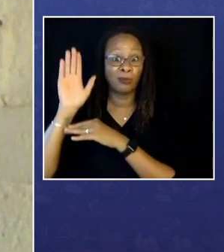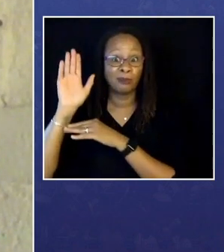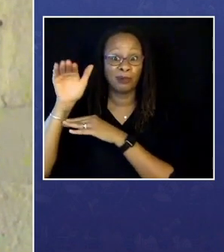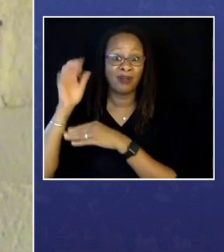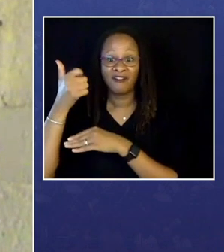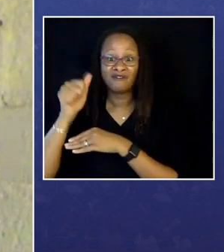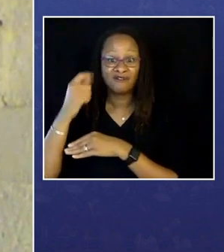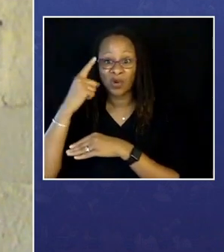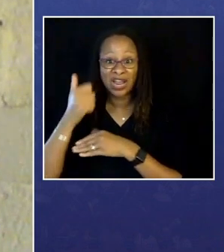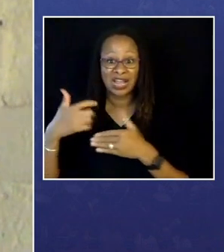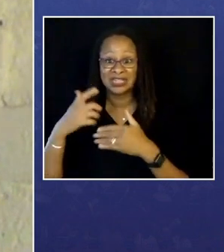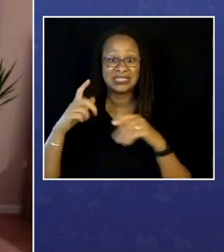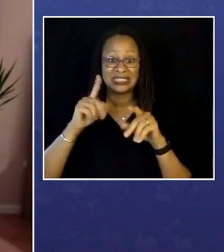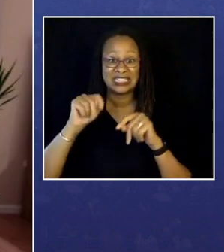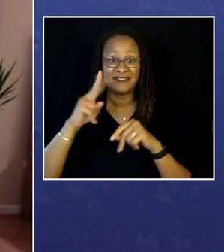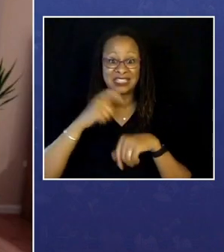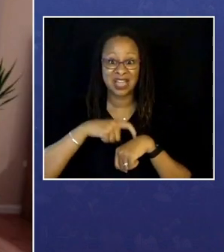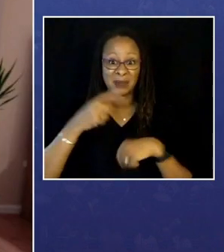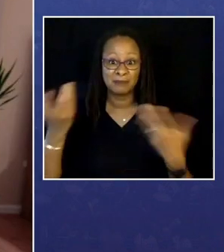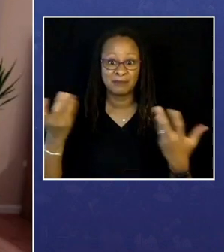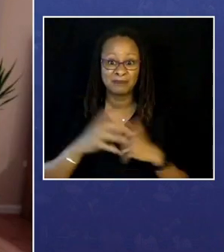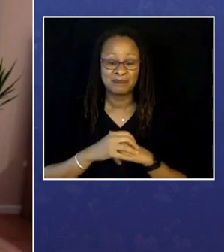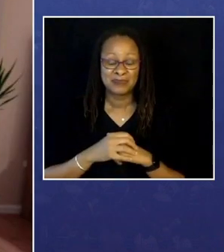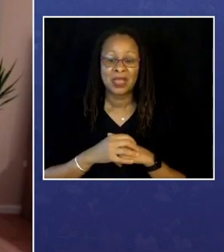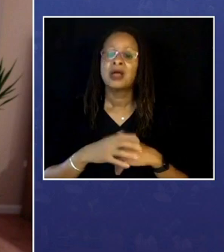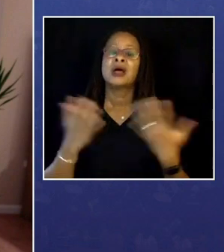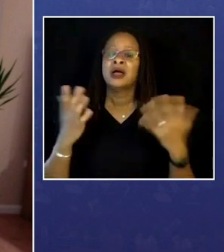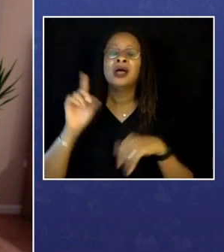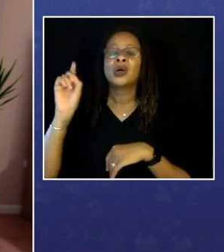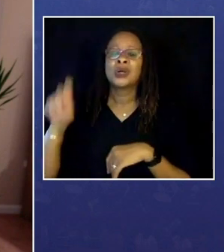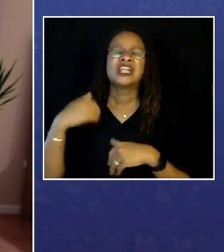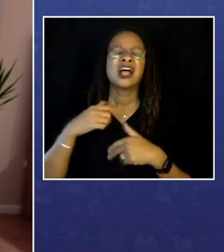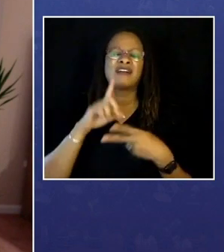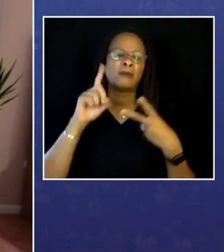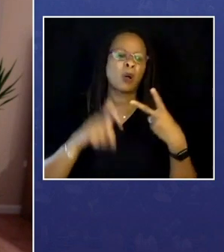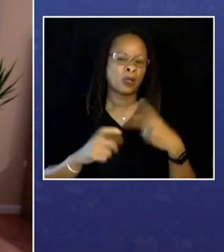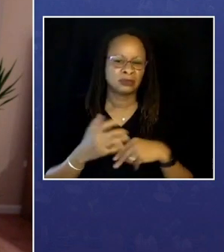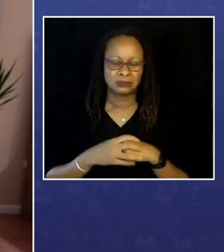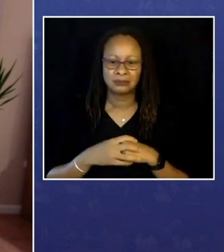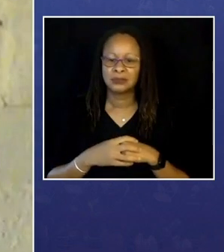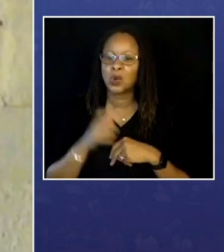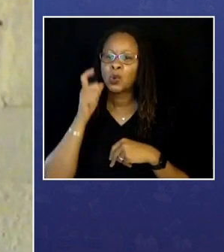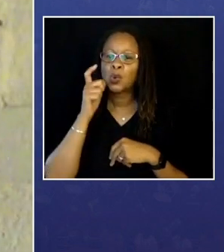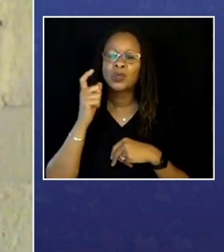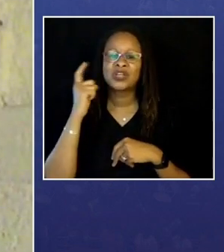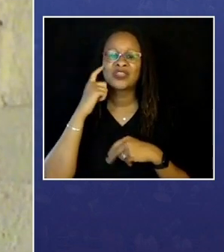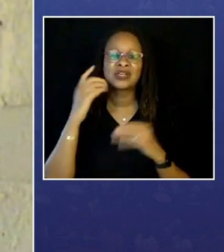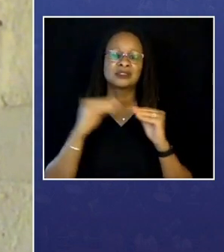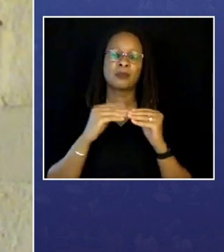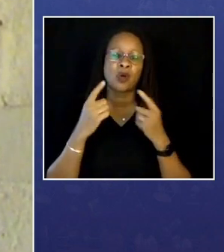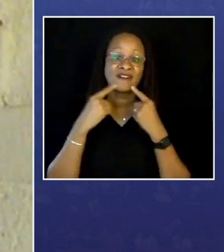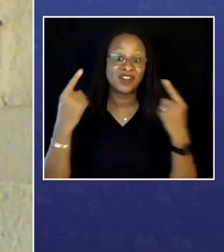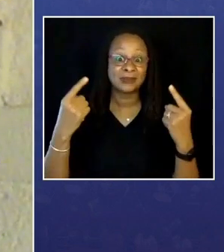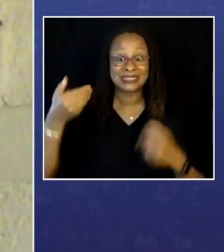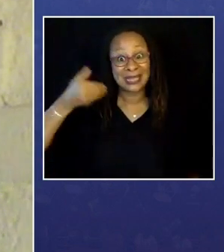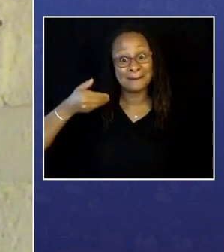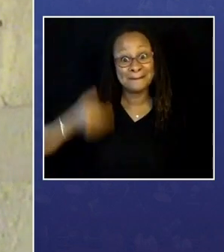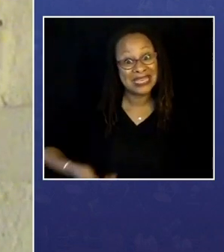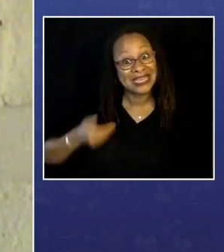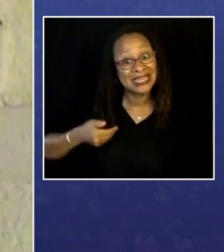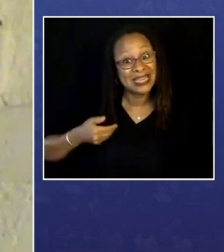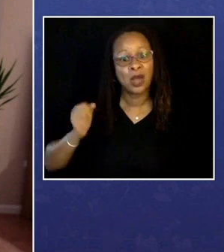for any screen time, Elena? Question, I'm doing a poll. Who do you think is more famous,